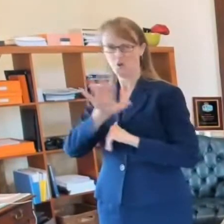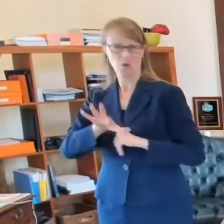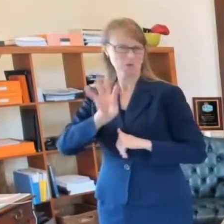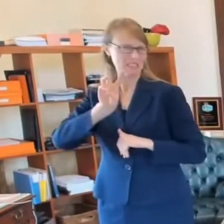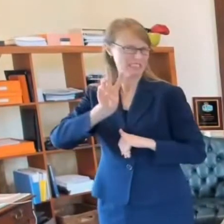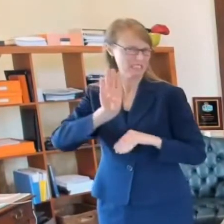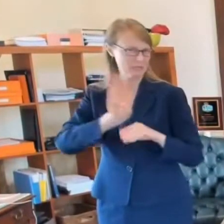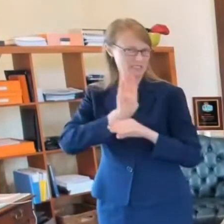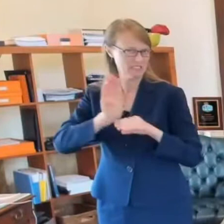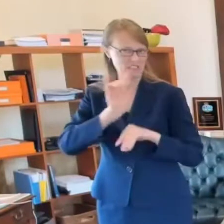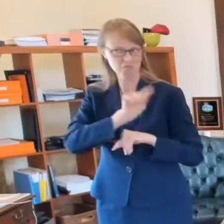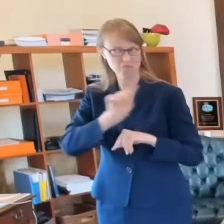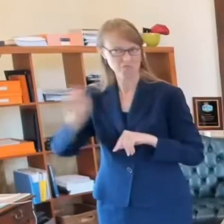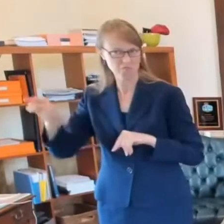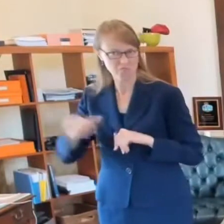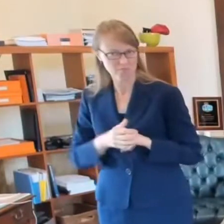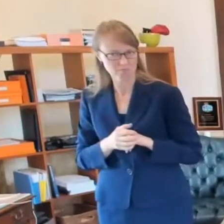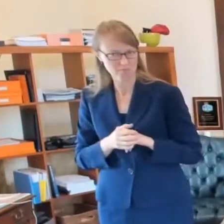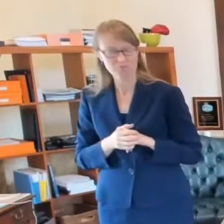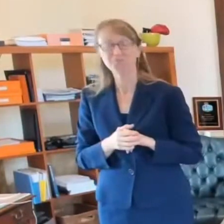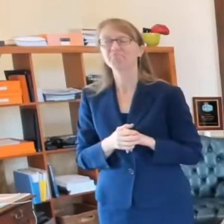businesses that